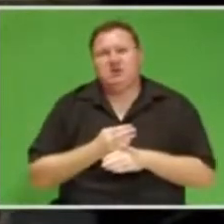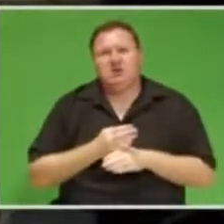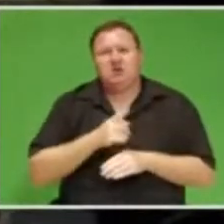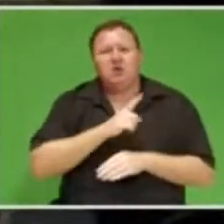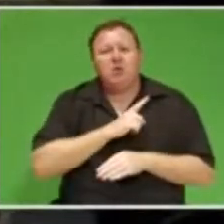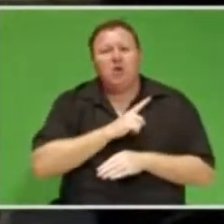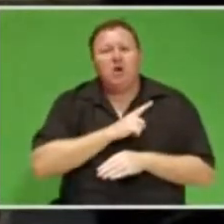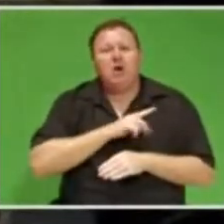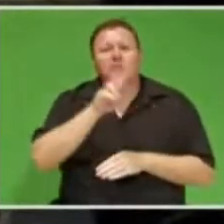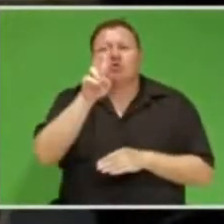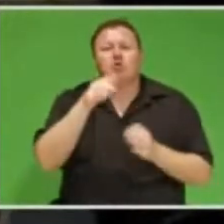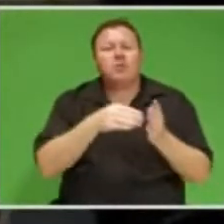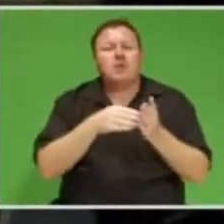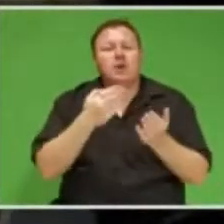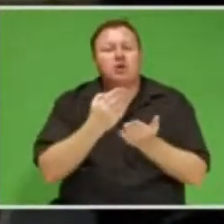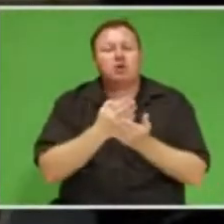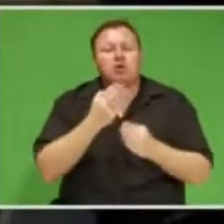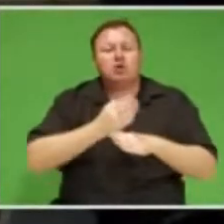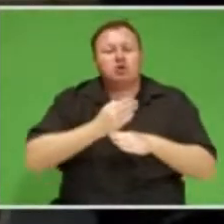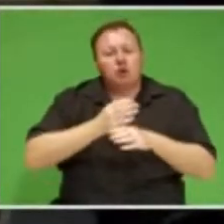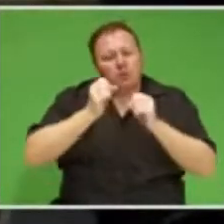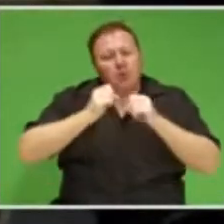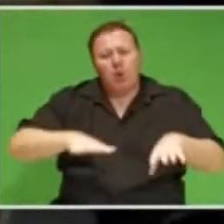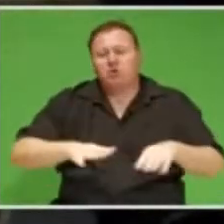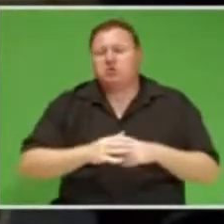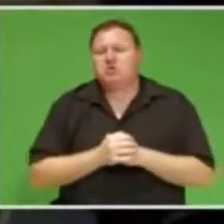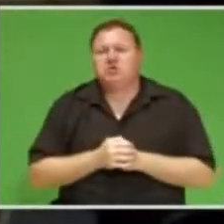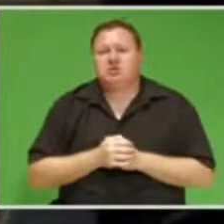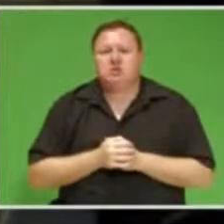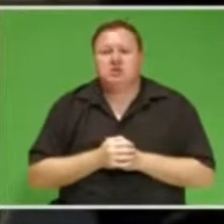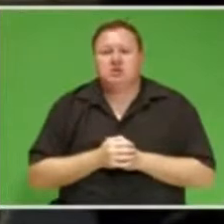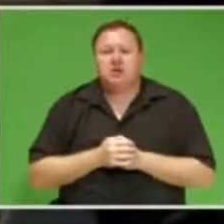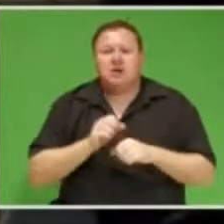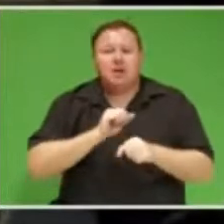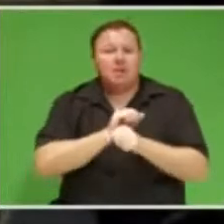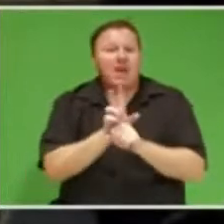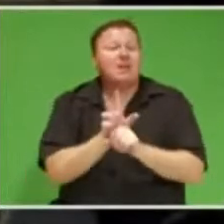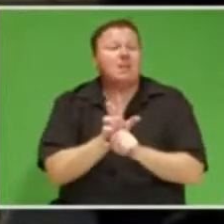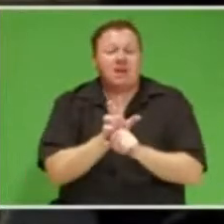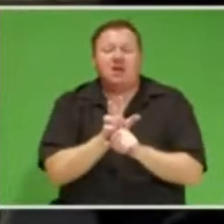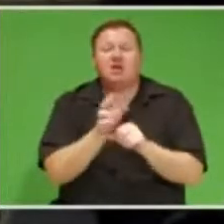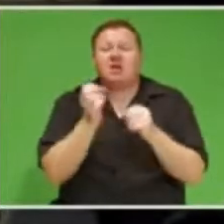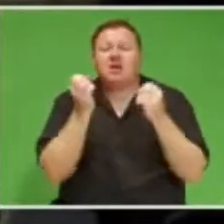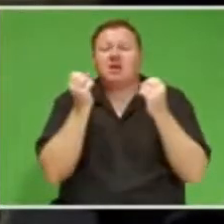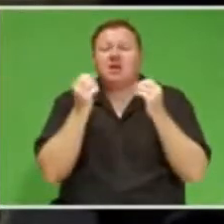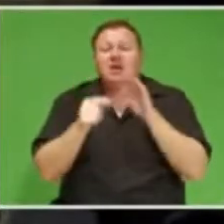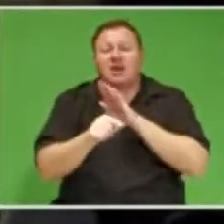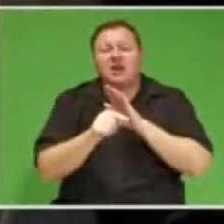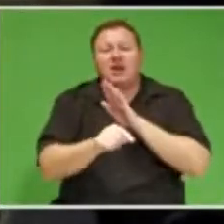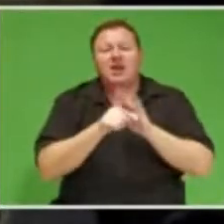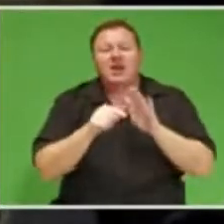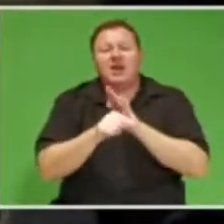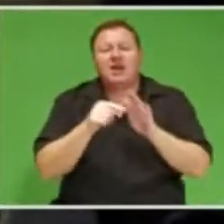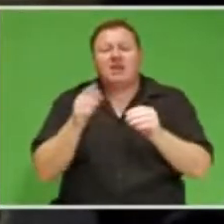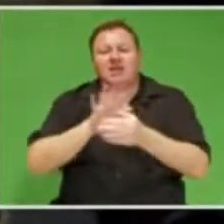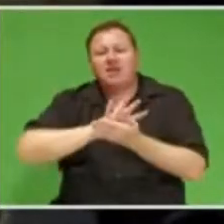lost more than 2 million jobs. The pandemic negatively affected livelihoods and increased